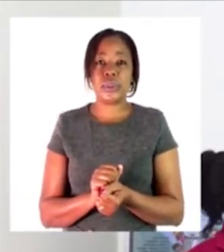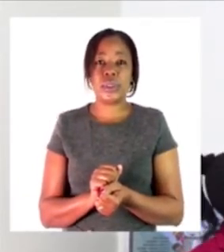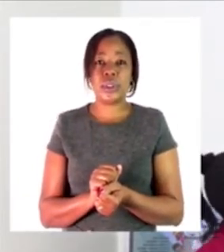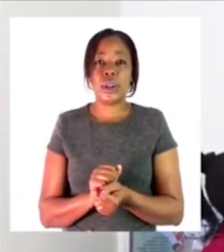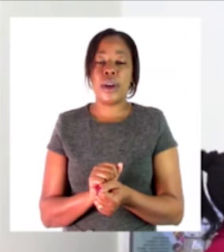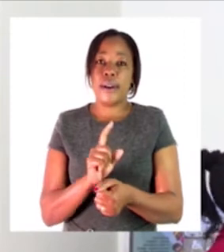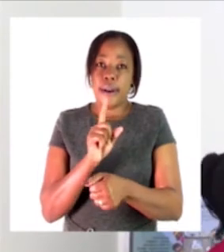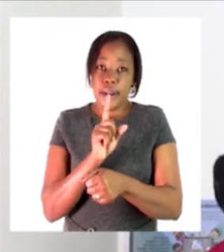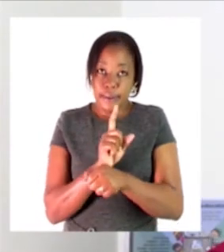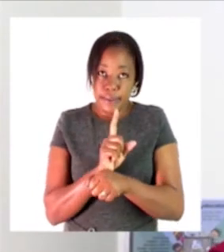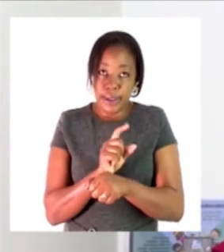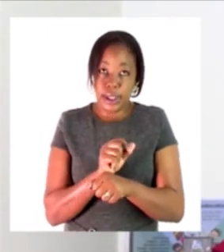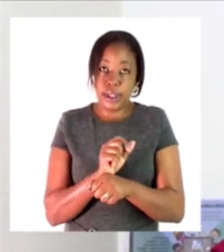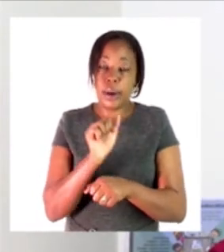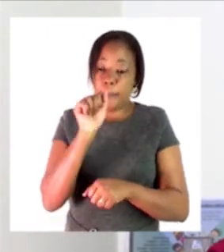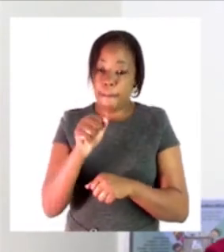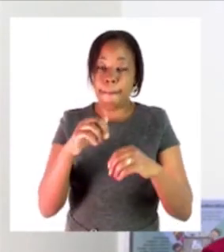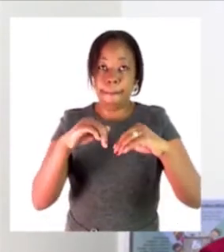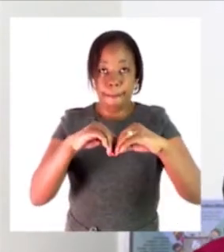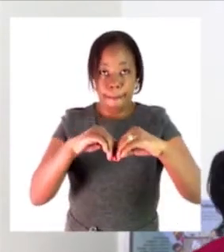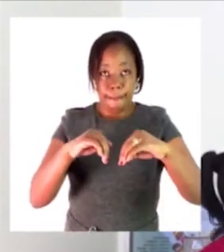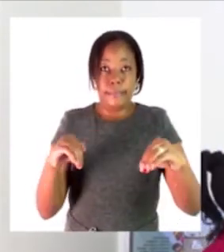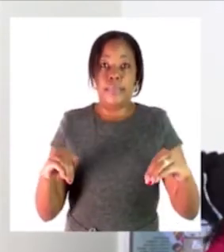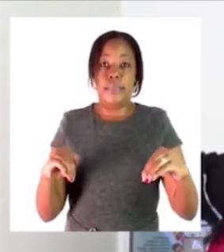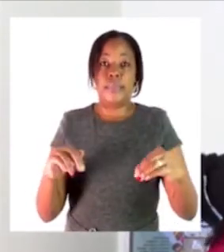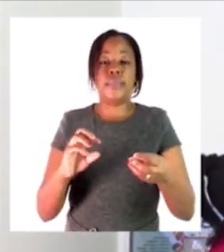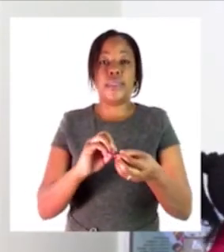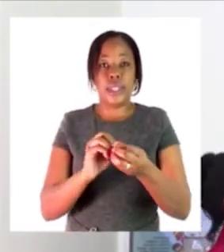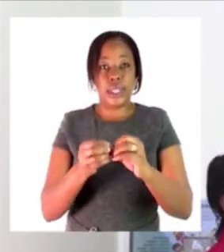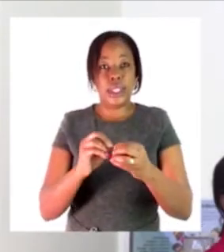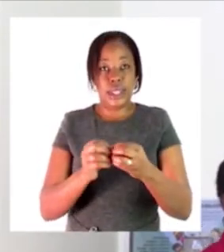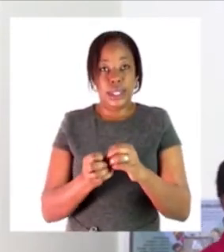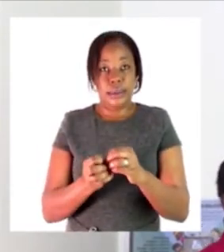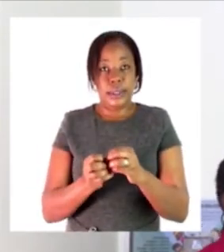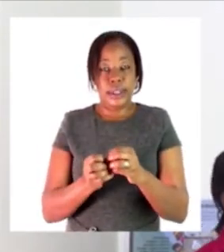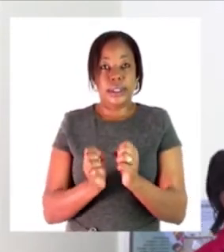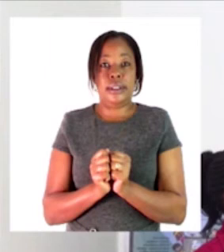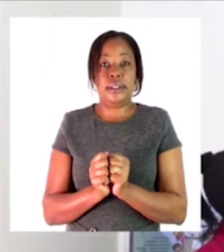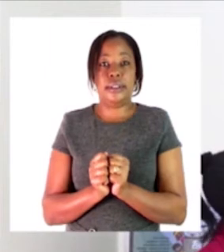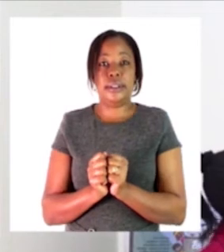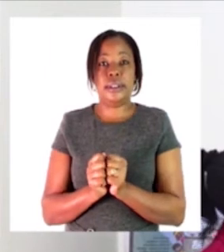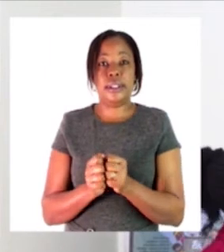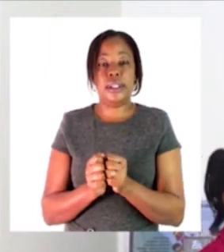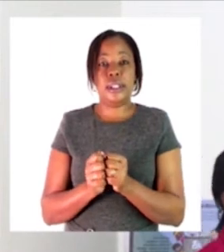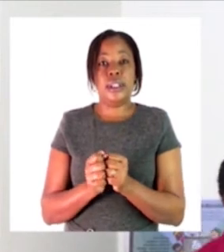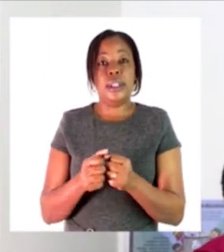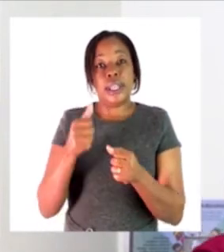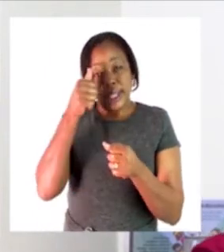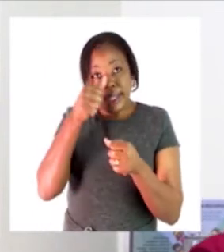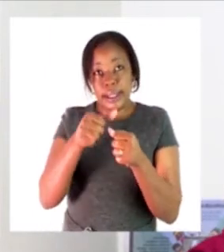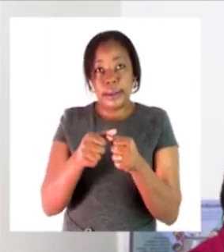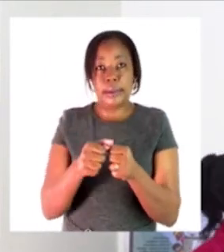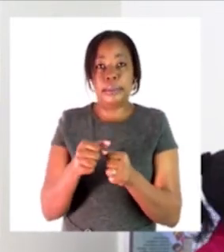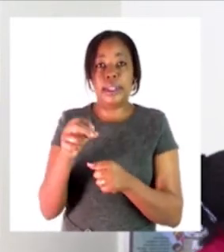expand. Remember, to expand is to decompose the numbers. So now I have 42. If I have to expand it or I